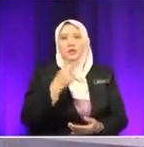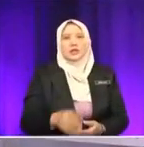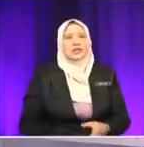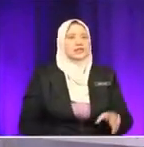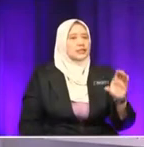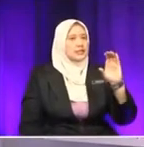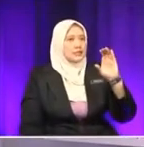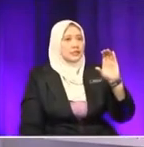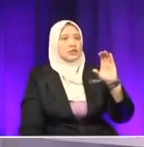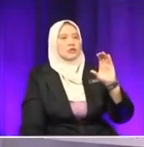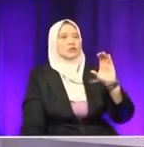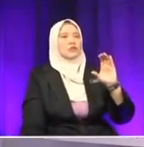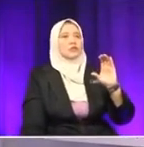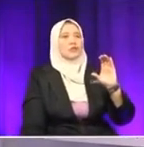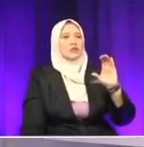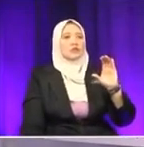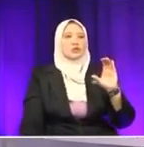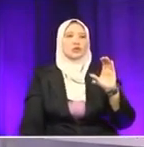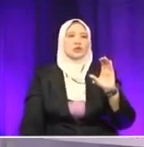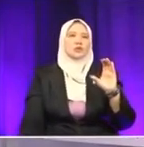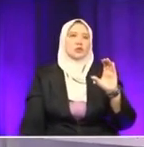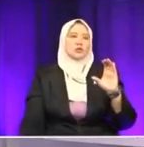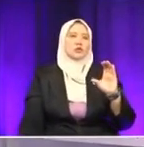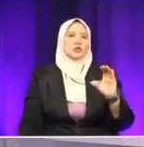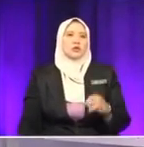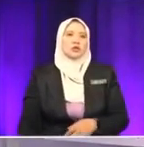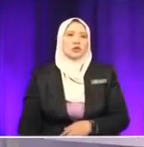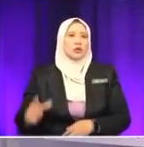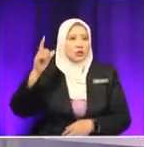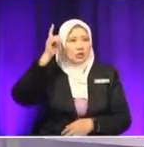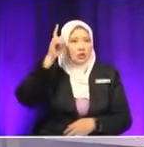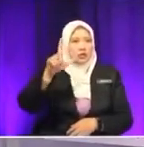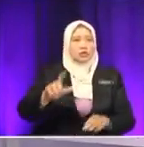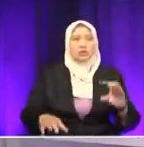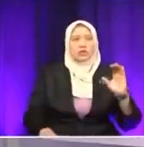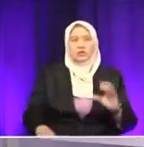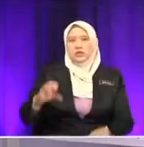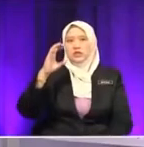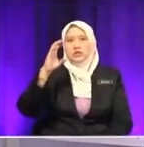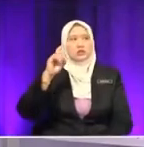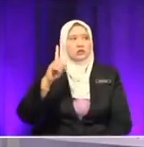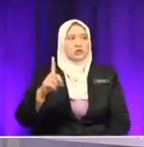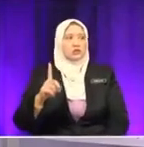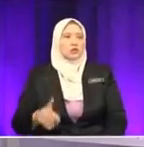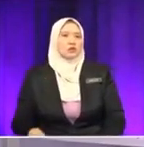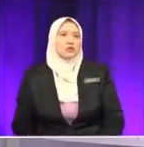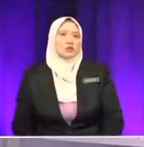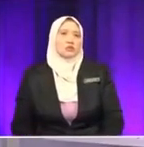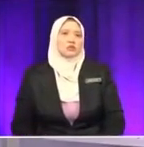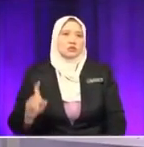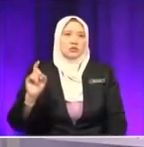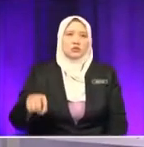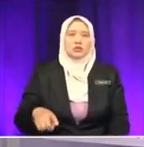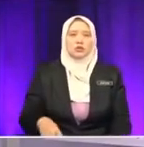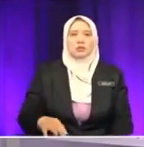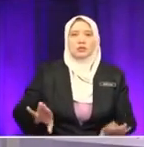C is the so what of C1, because you have to end what you have started. So this was